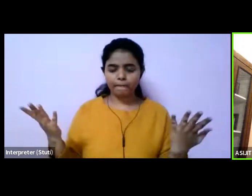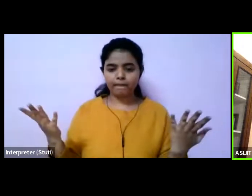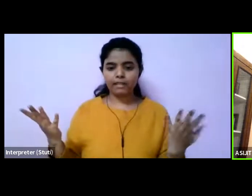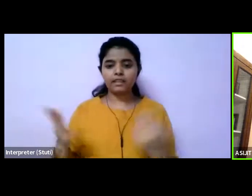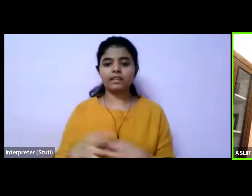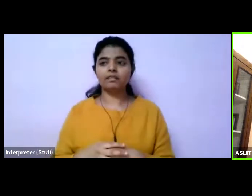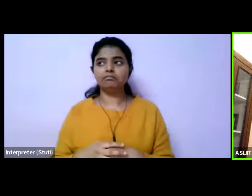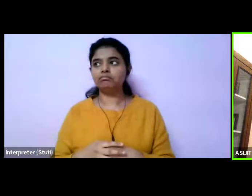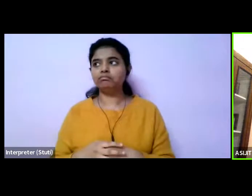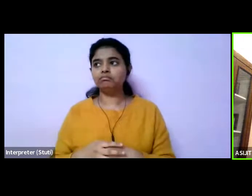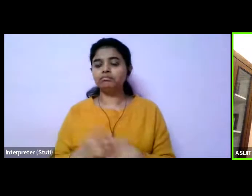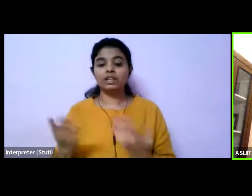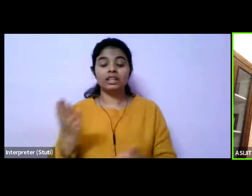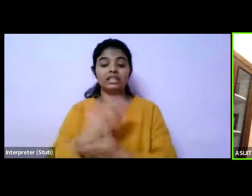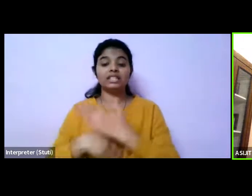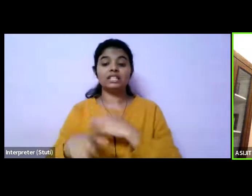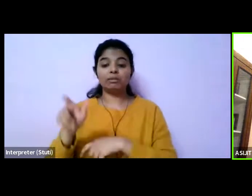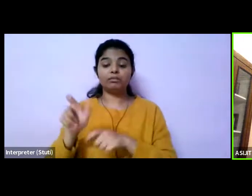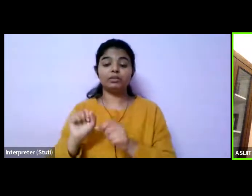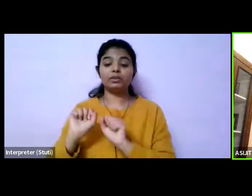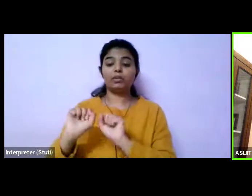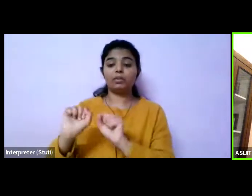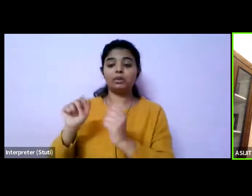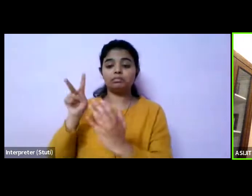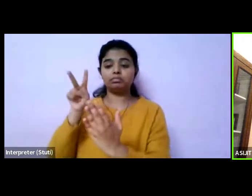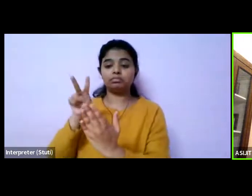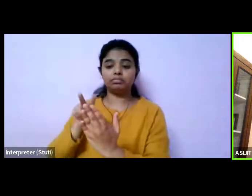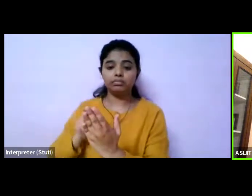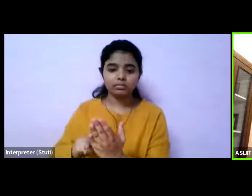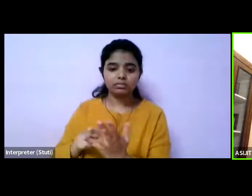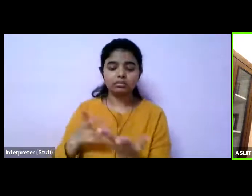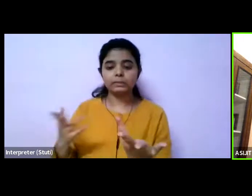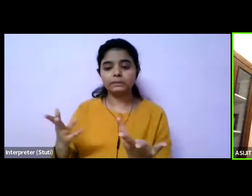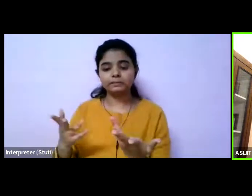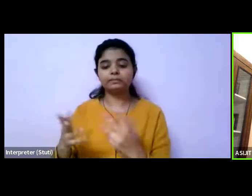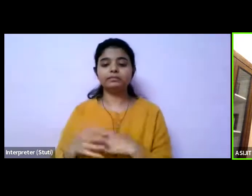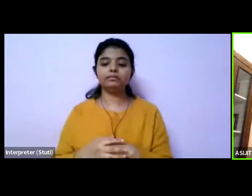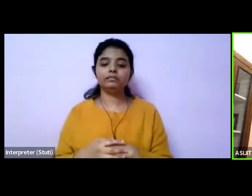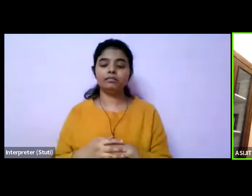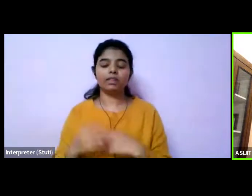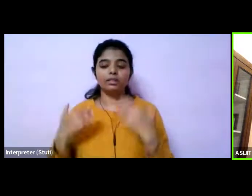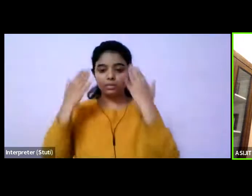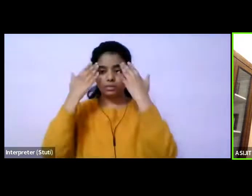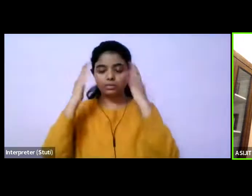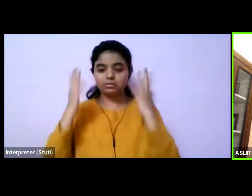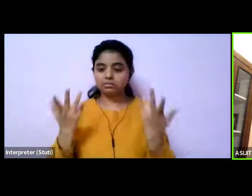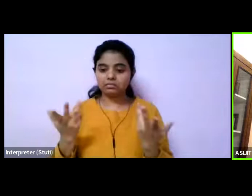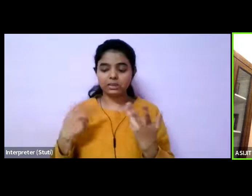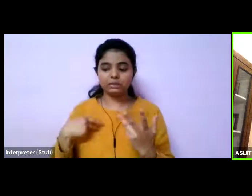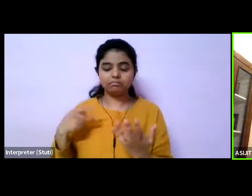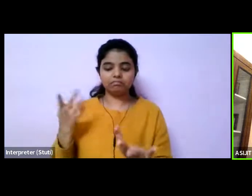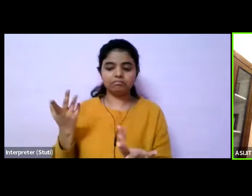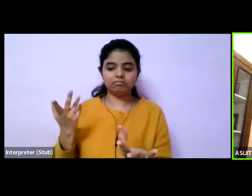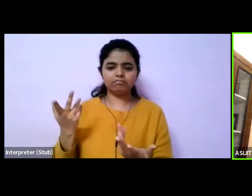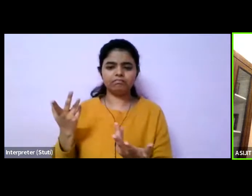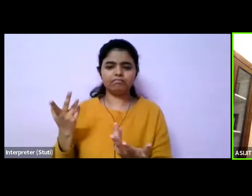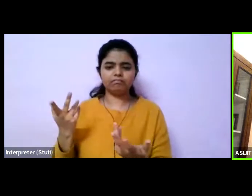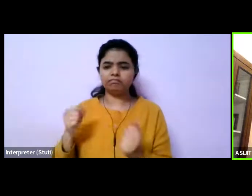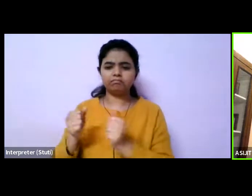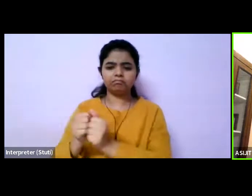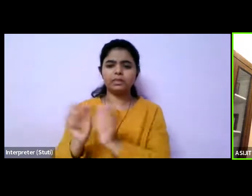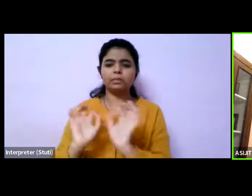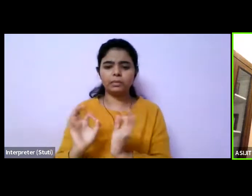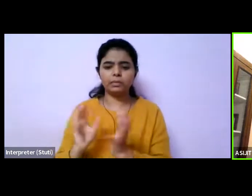no reading of disability per se has accompanied Tara per se. I don't know why. But it